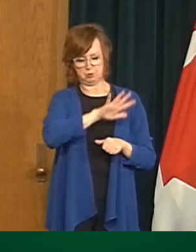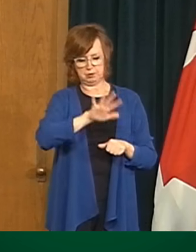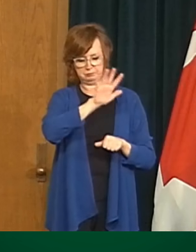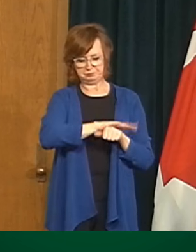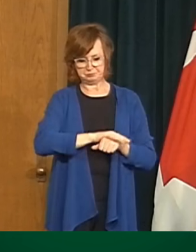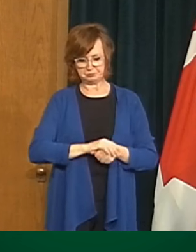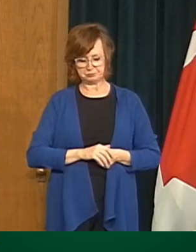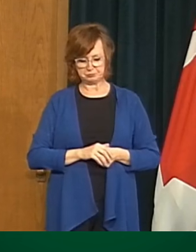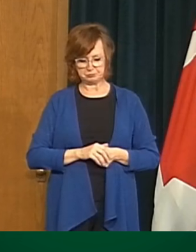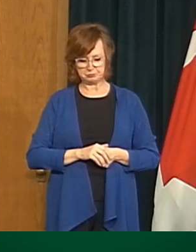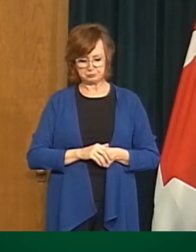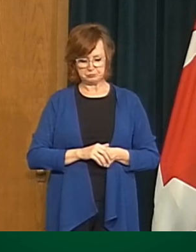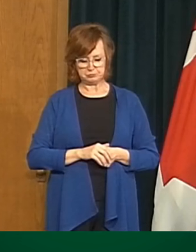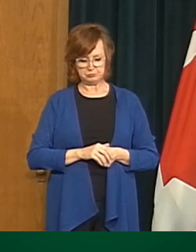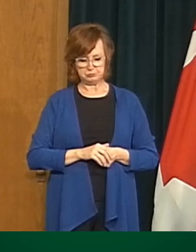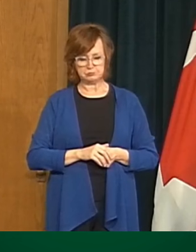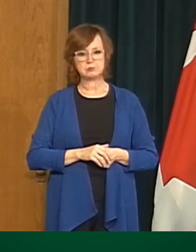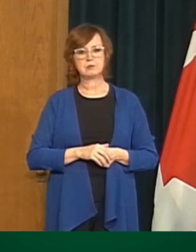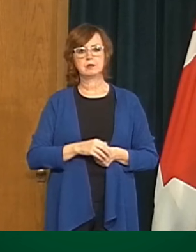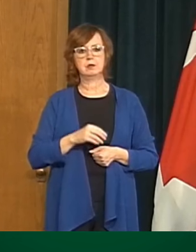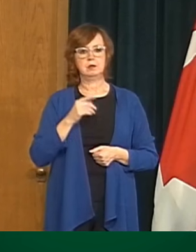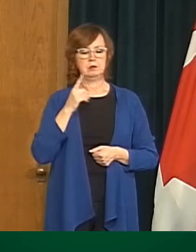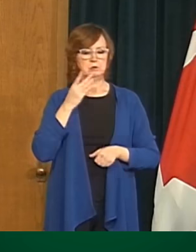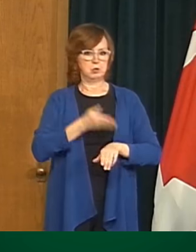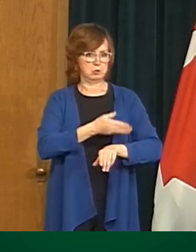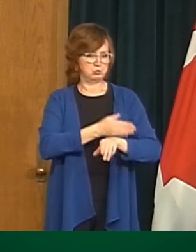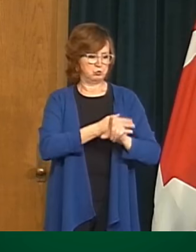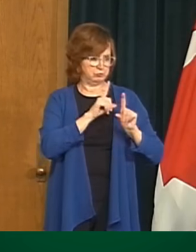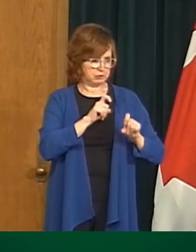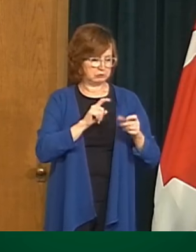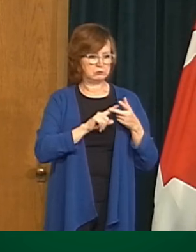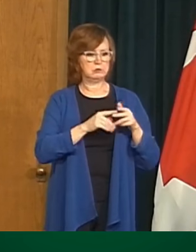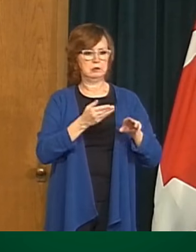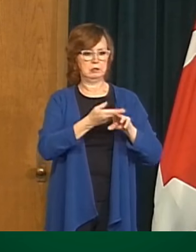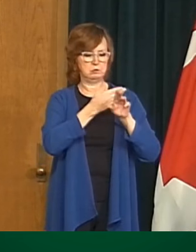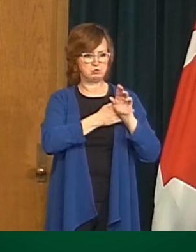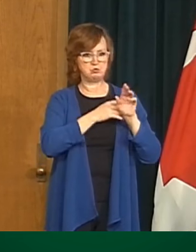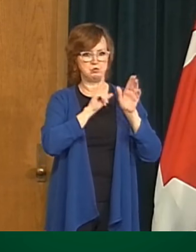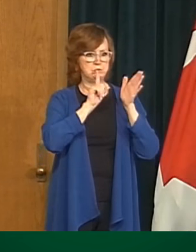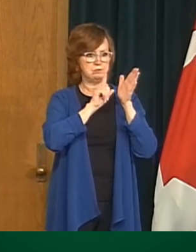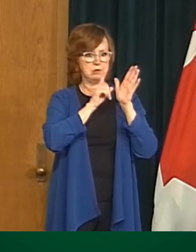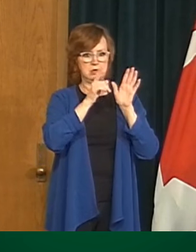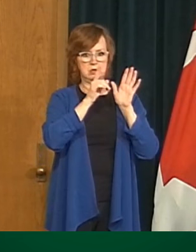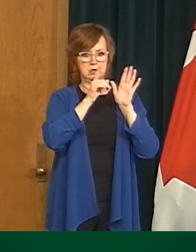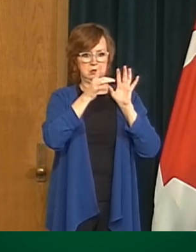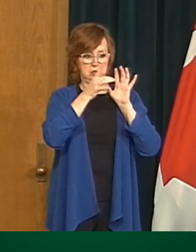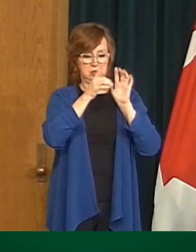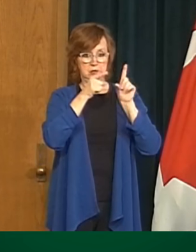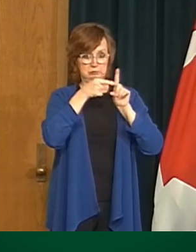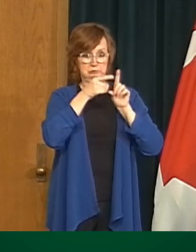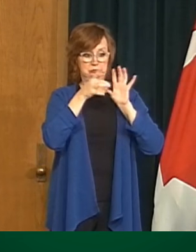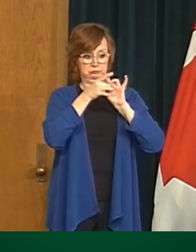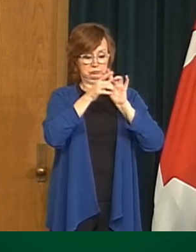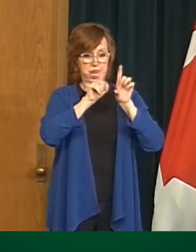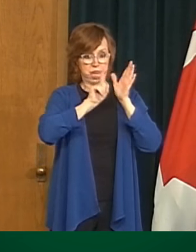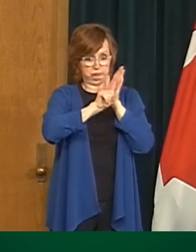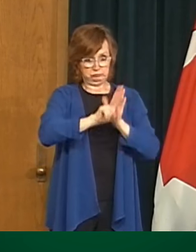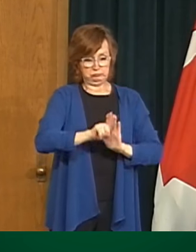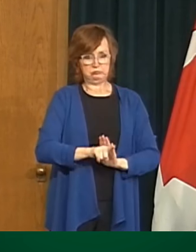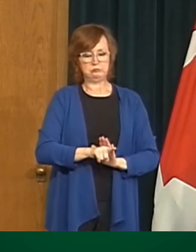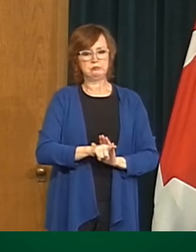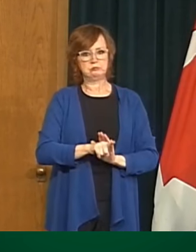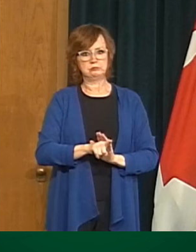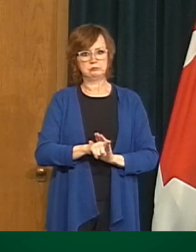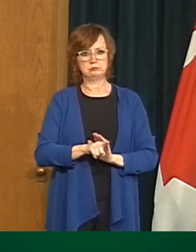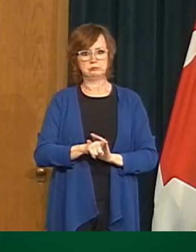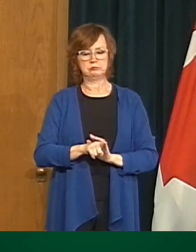enhance our testing capacity and our contact tracing capacity in that area. That is, I suppose, could be part